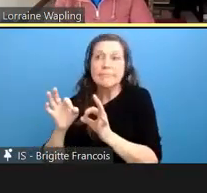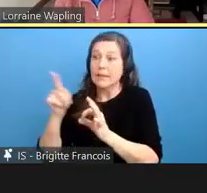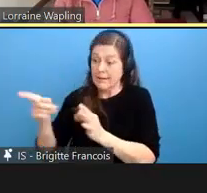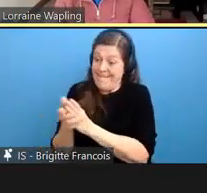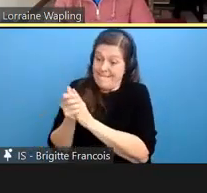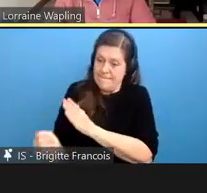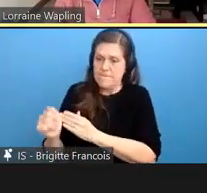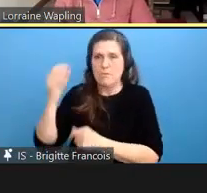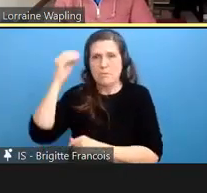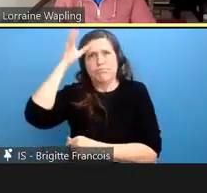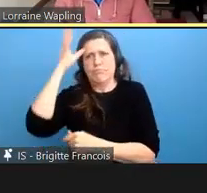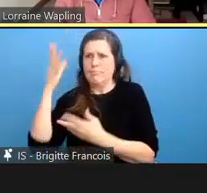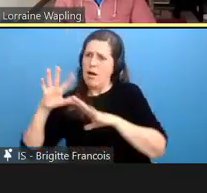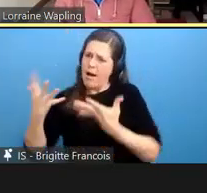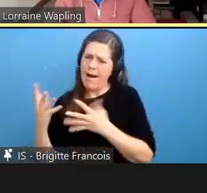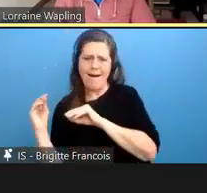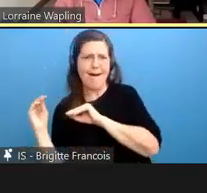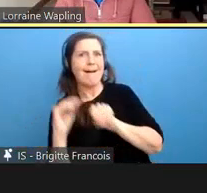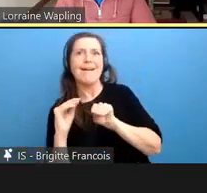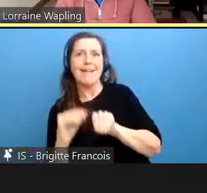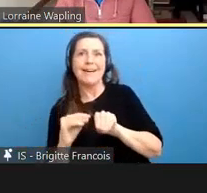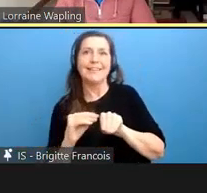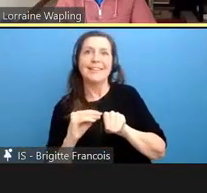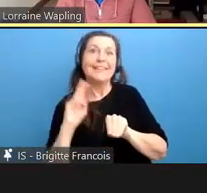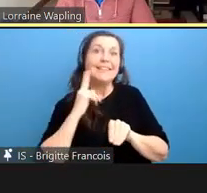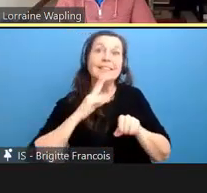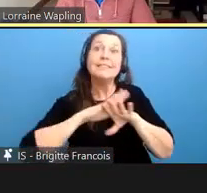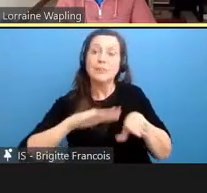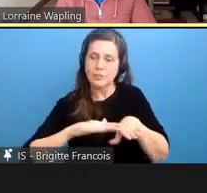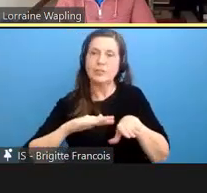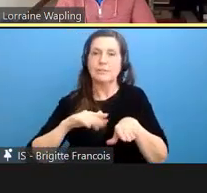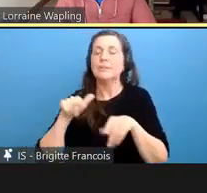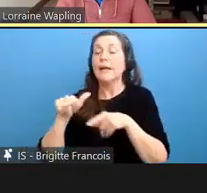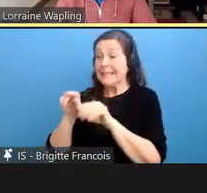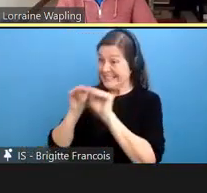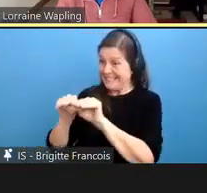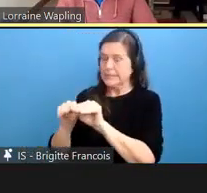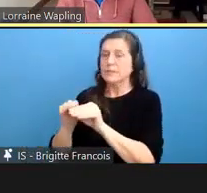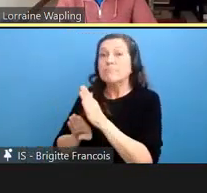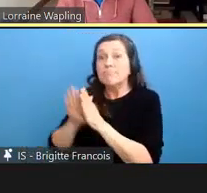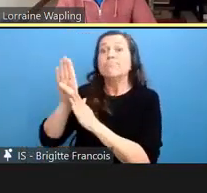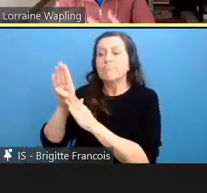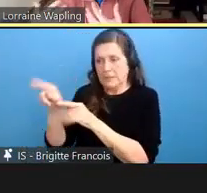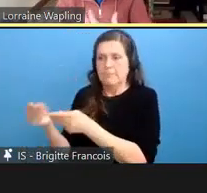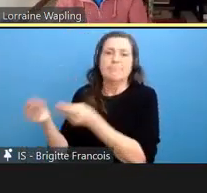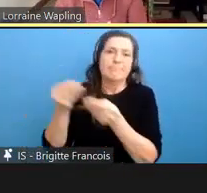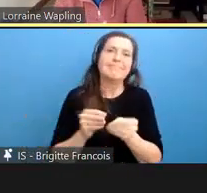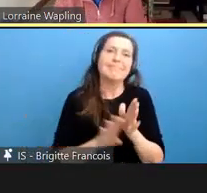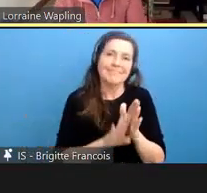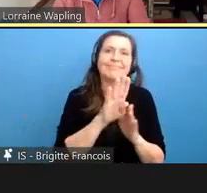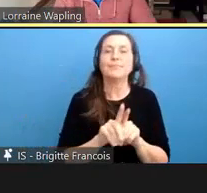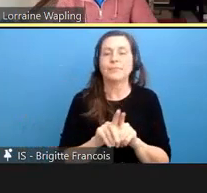the quality of teacher training so that teachers, particularly in the early years, are taught how